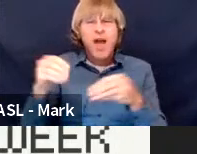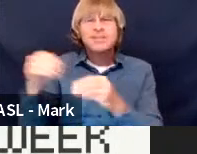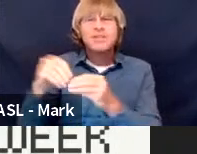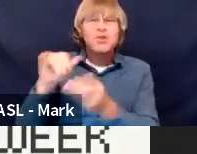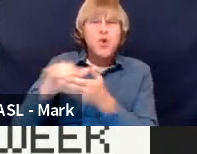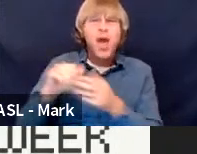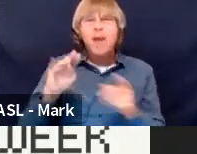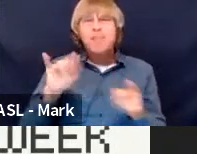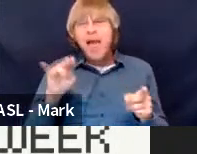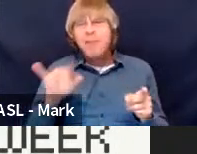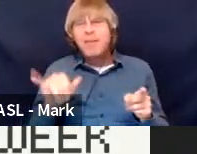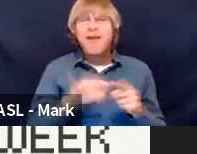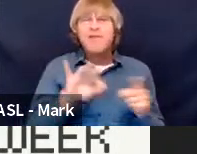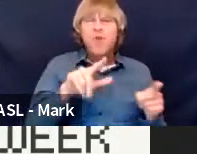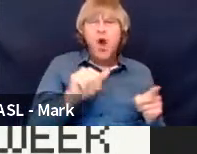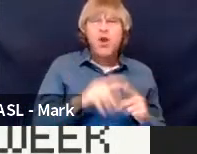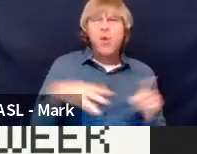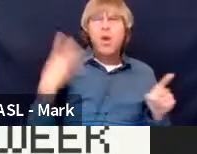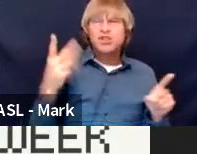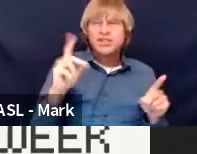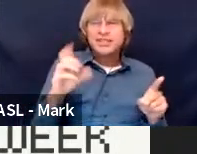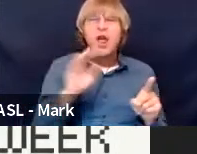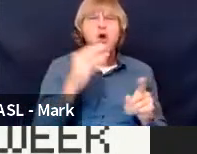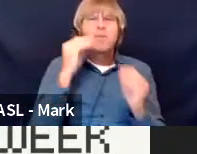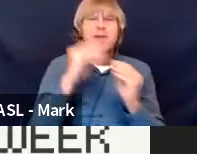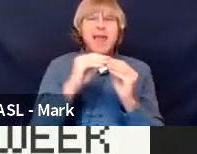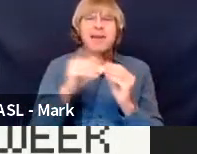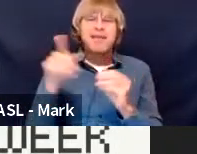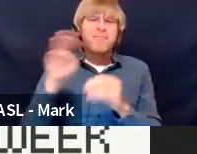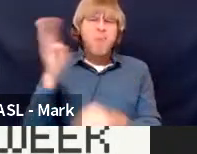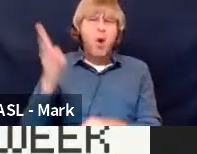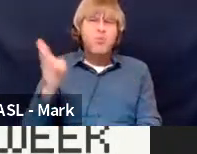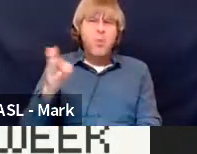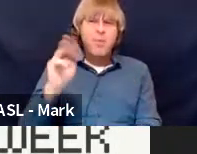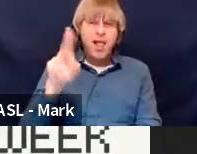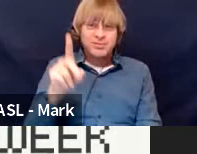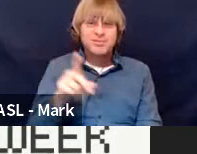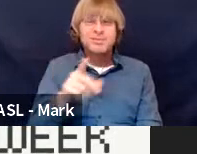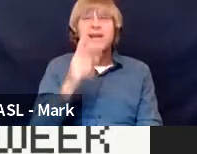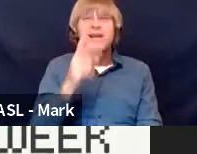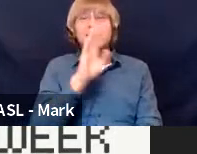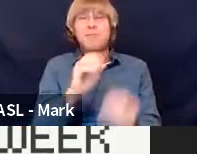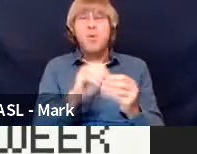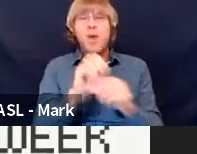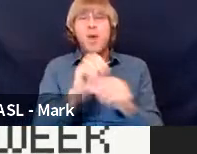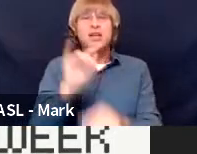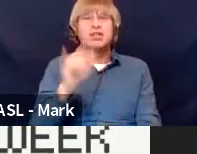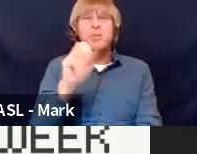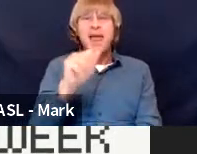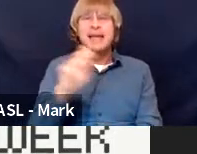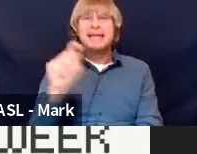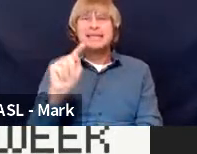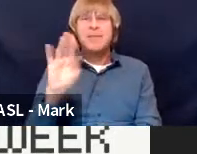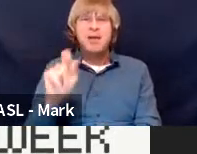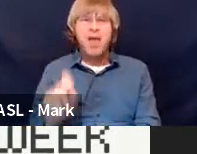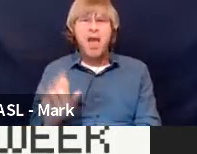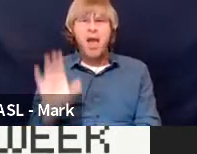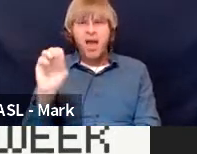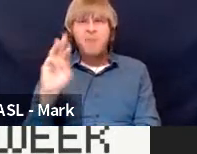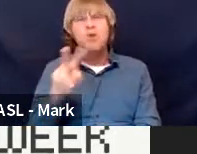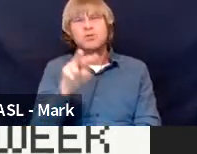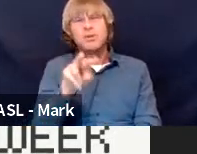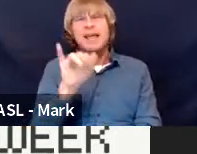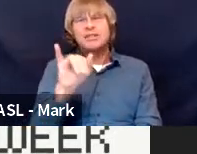Miami, Florida, Washington, D.C., and his hometown of Baltimore, Maryland. You can see more of his work at jermainetbell.com or follow